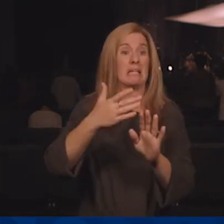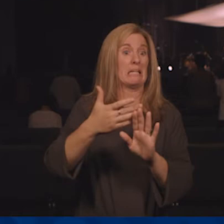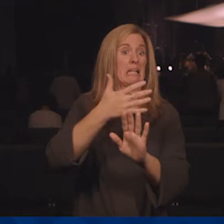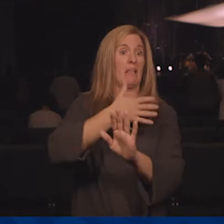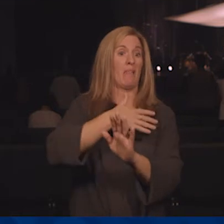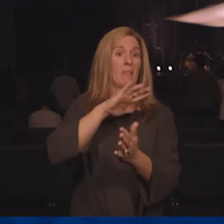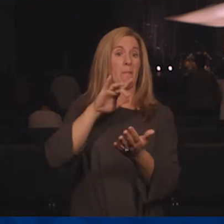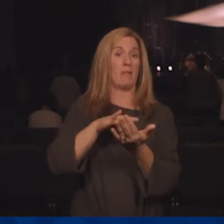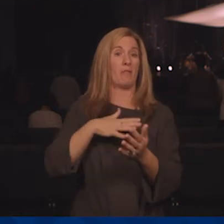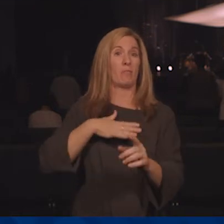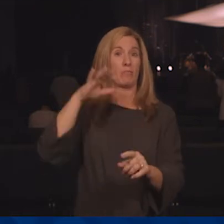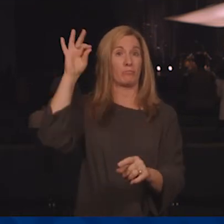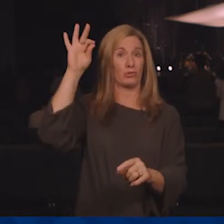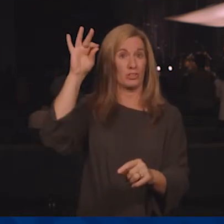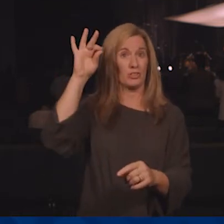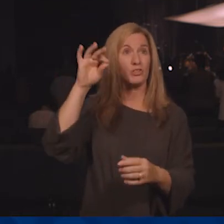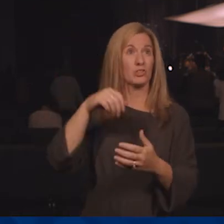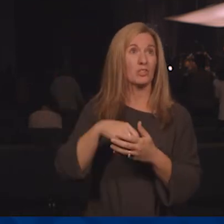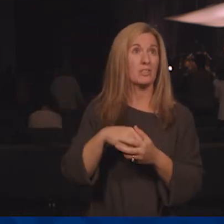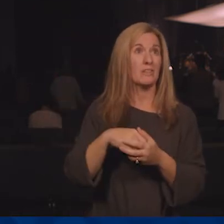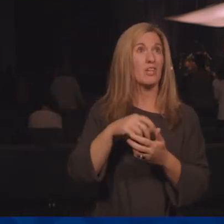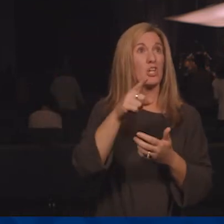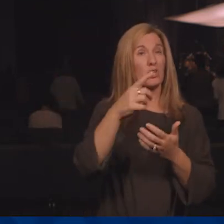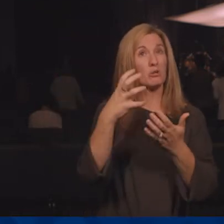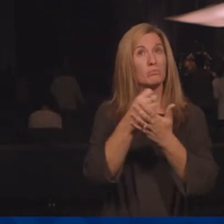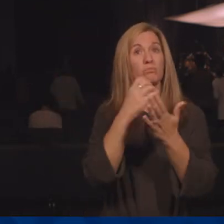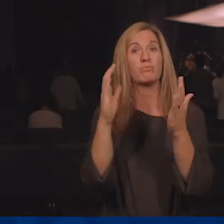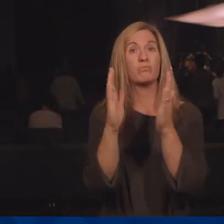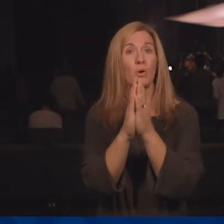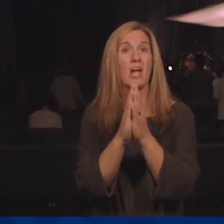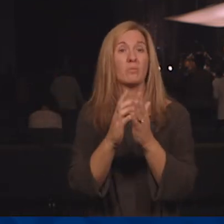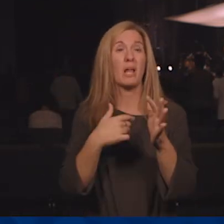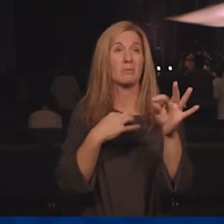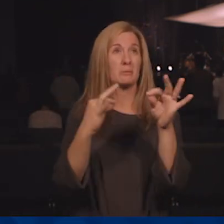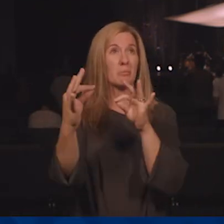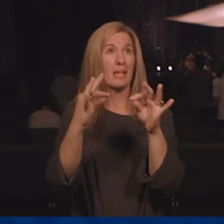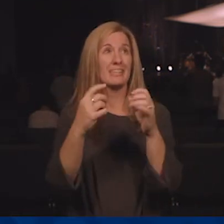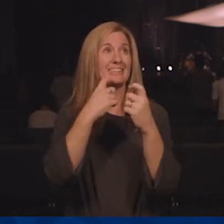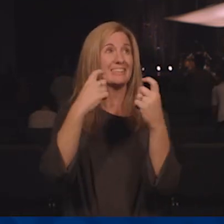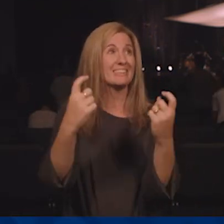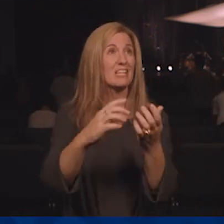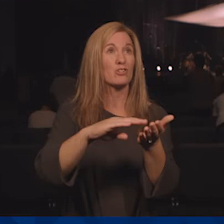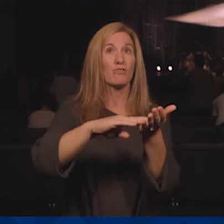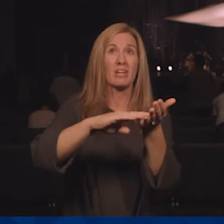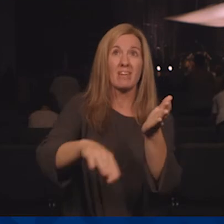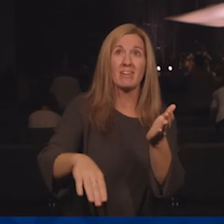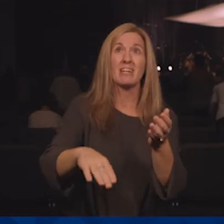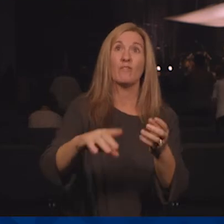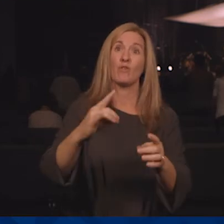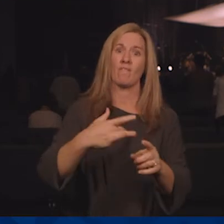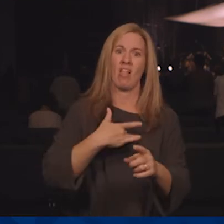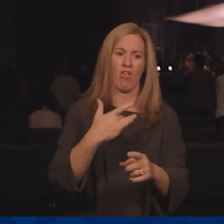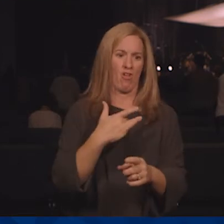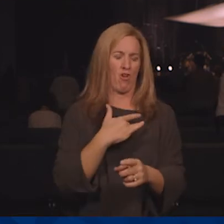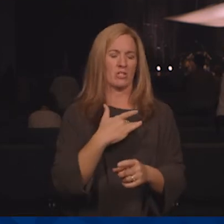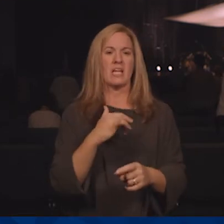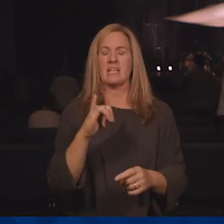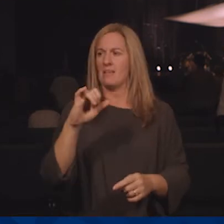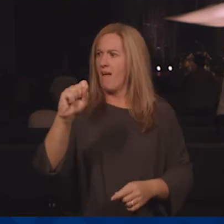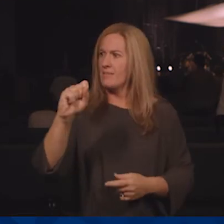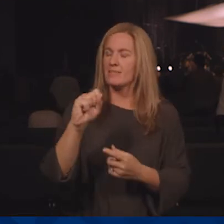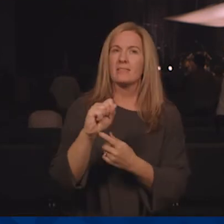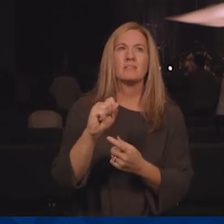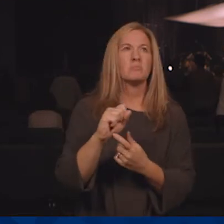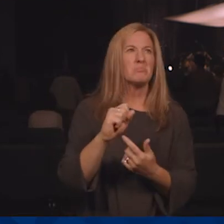when I shared a little bit about this forgiveness of sins, if you felt anything like a yes in your heart, would you also